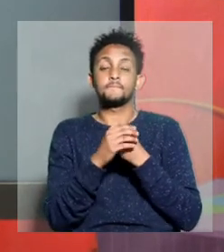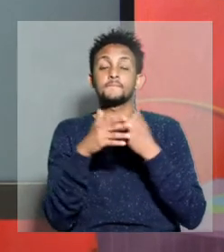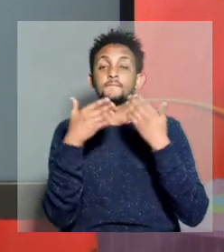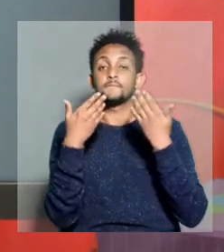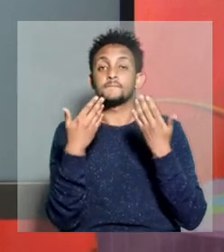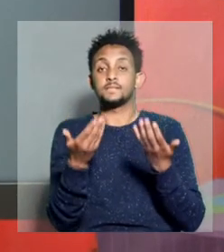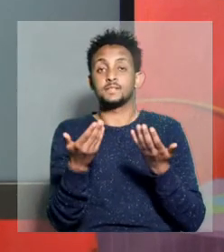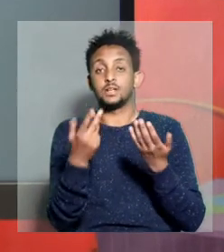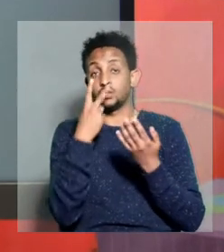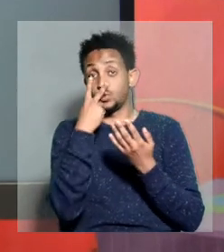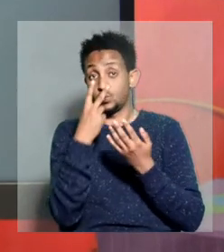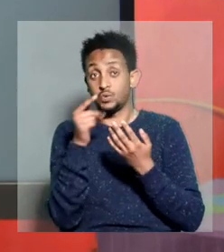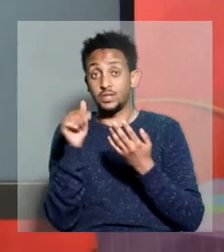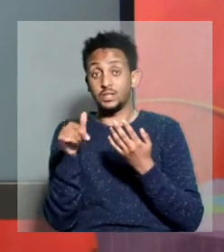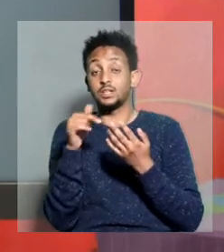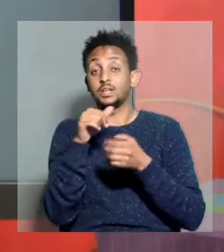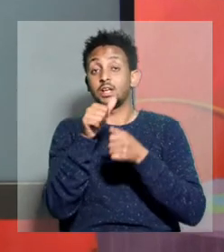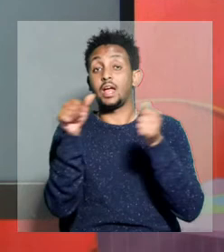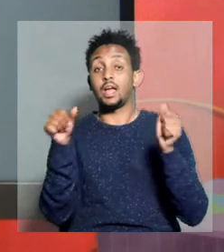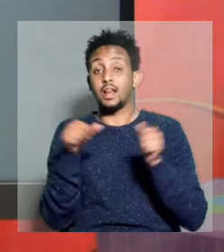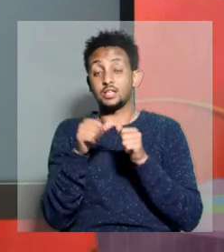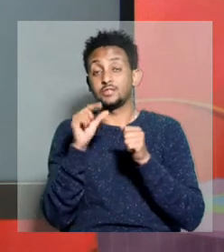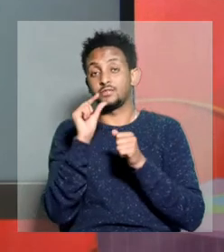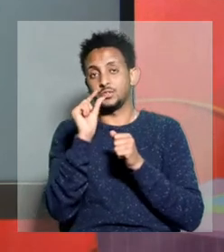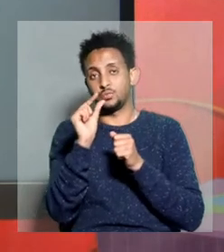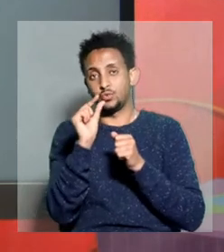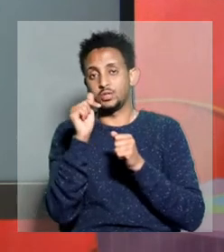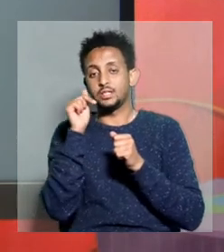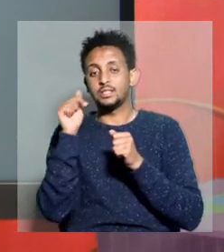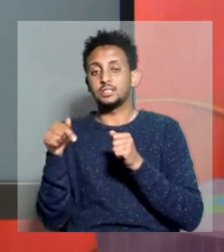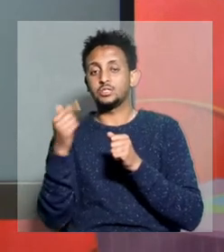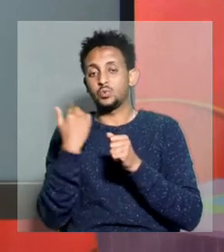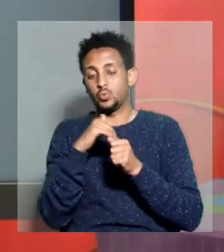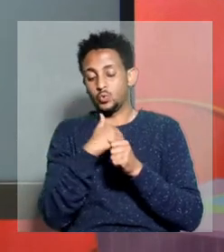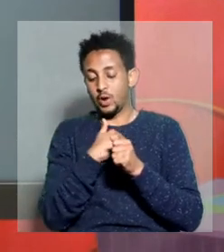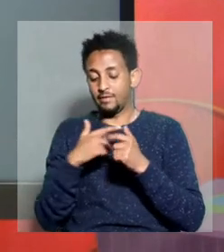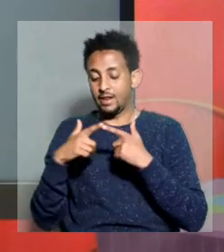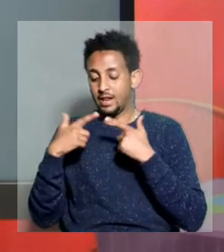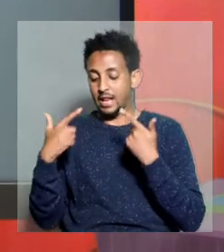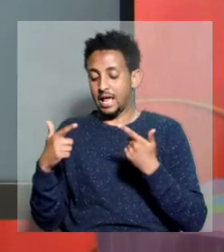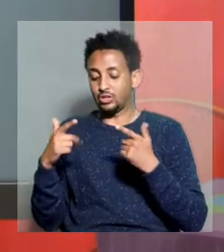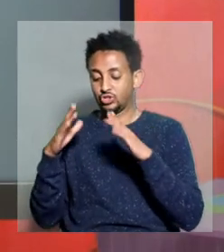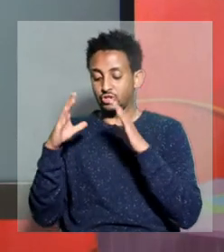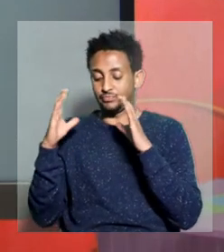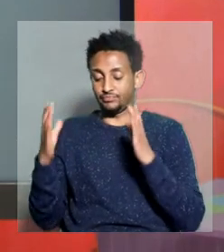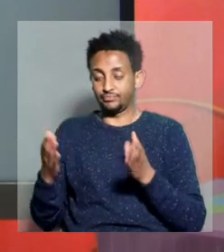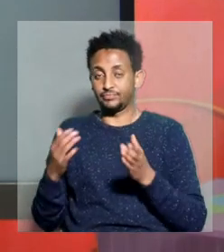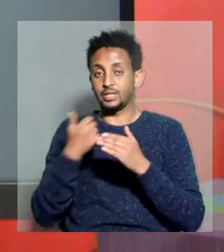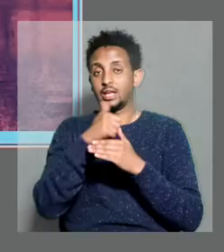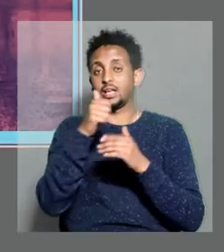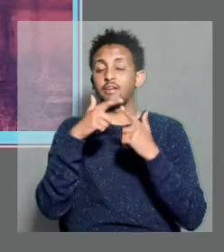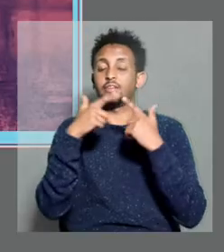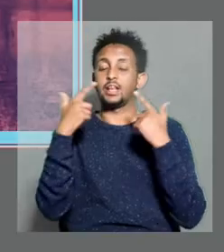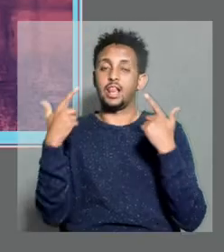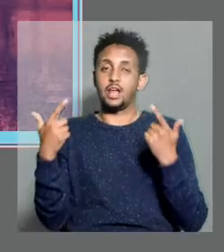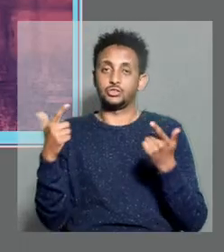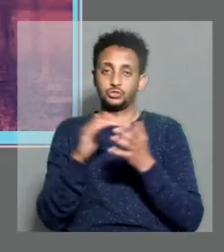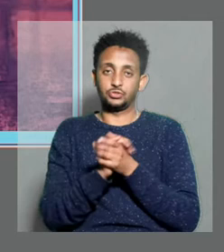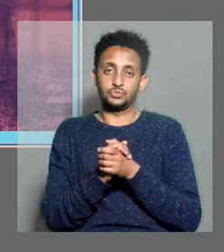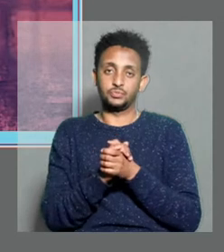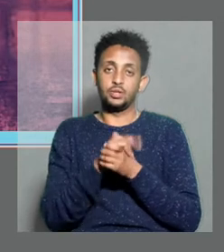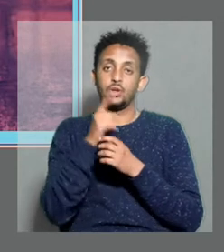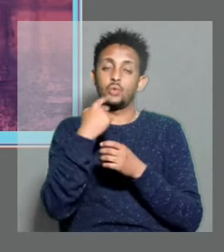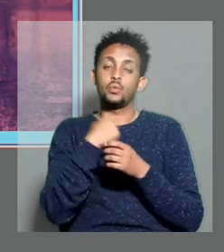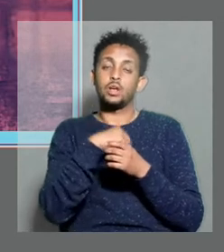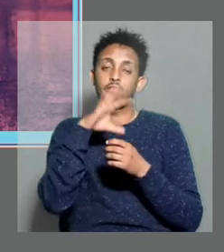Then, look here, the area is very small, and here we do have a larger piston, so that the area is very large.